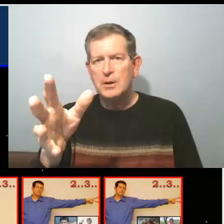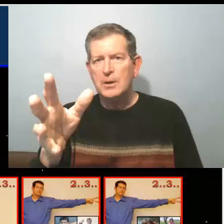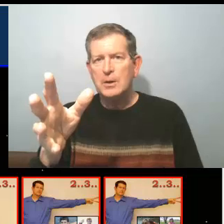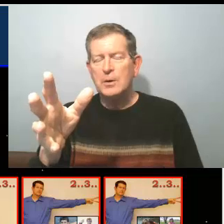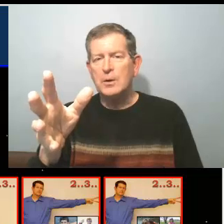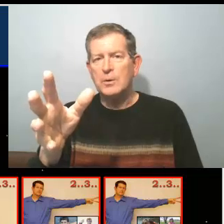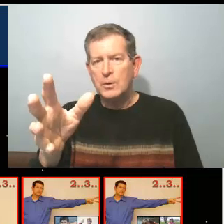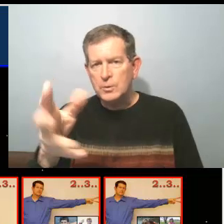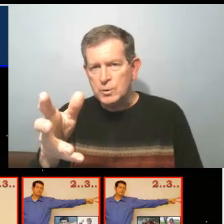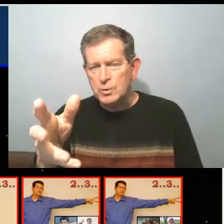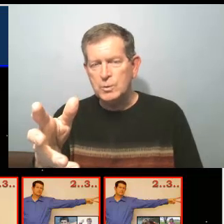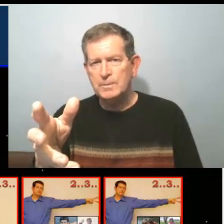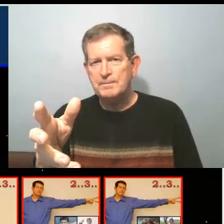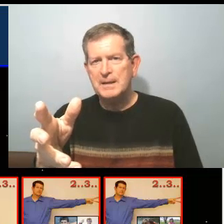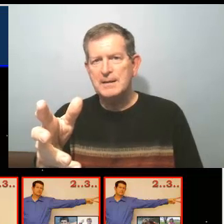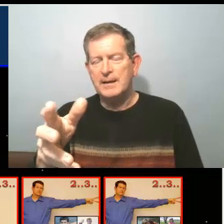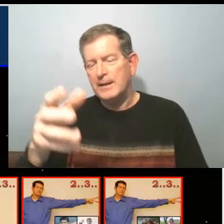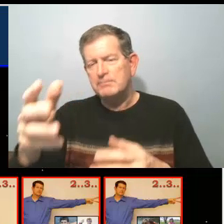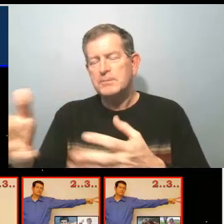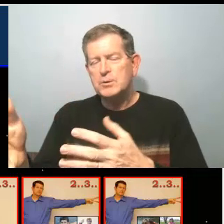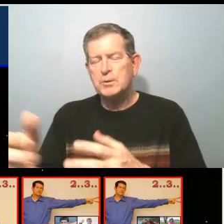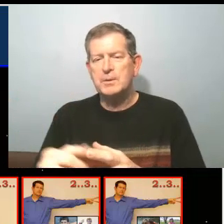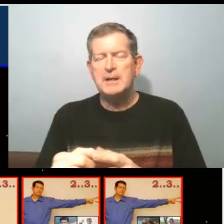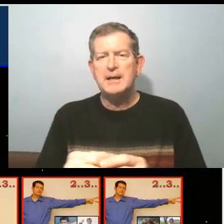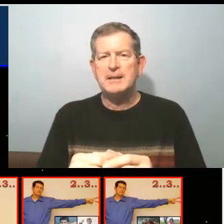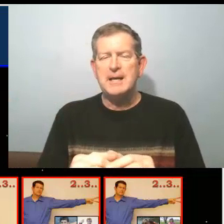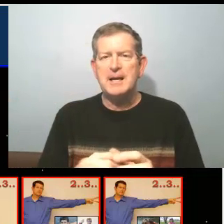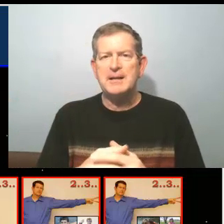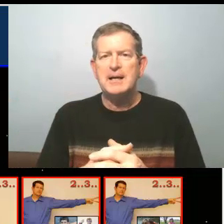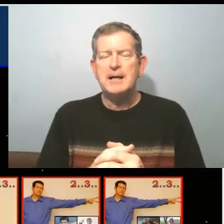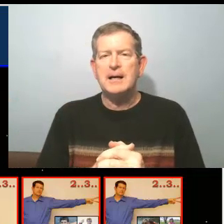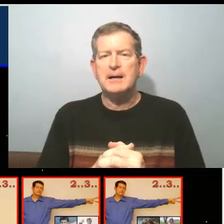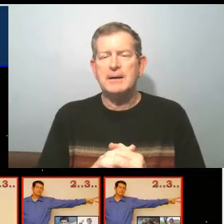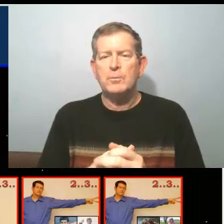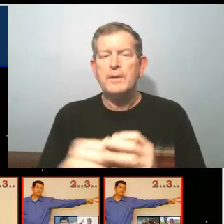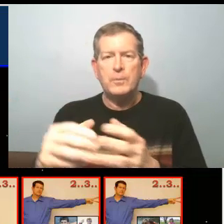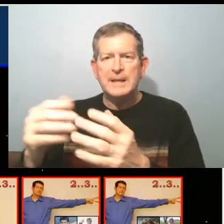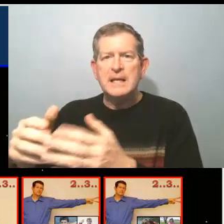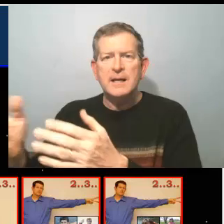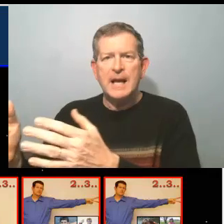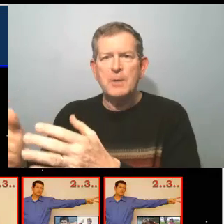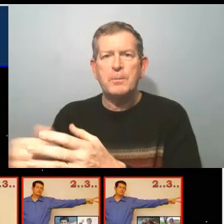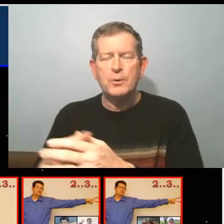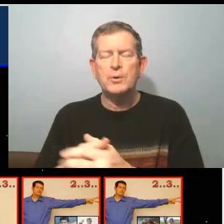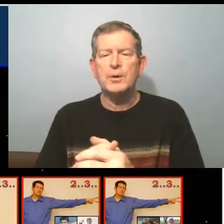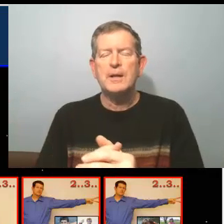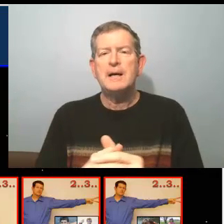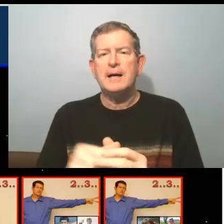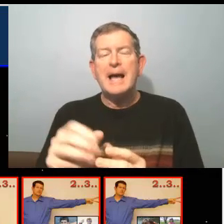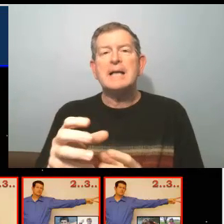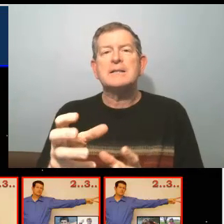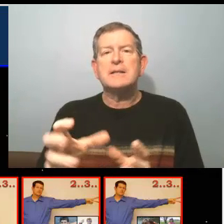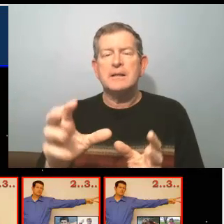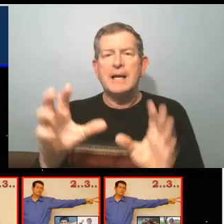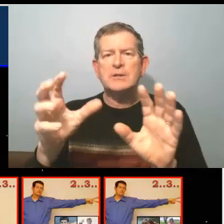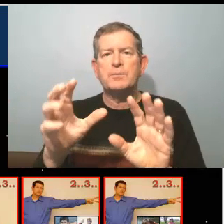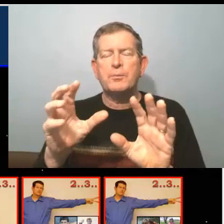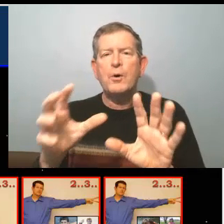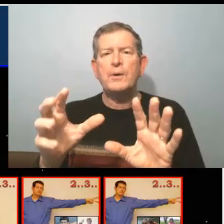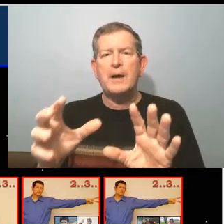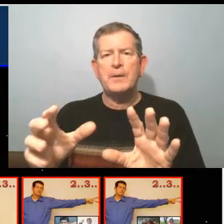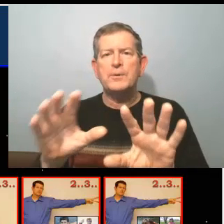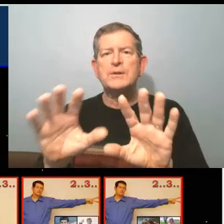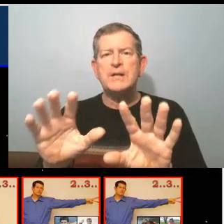ce, or nous, and then ce at the end with il and elle plural as